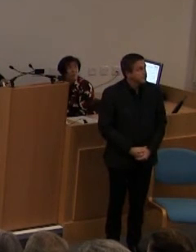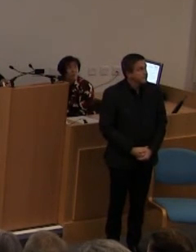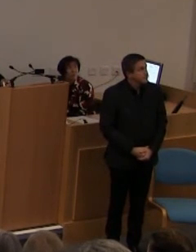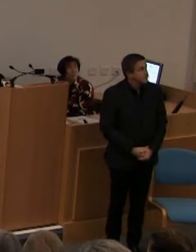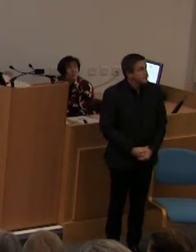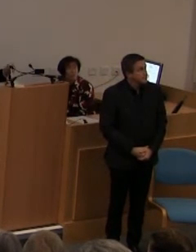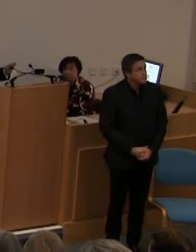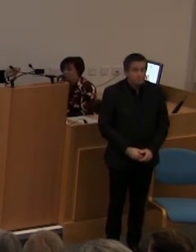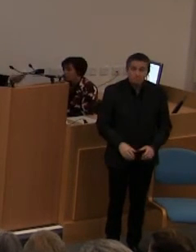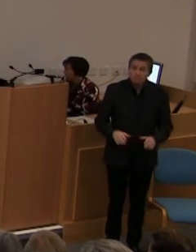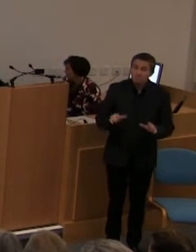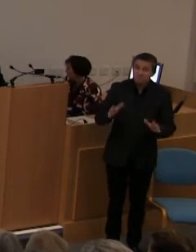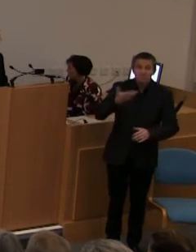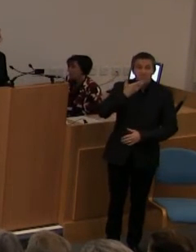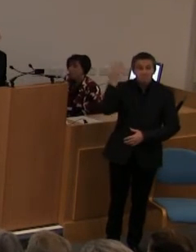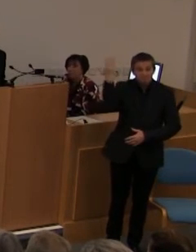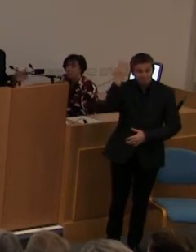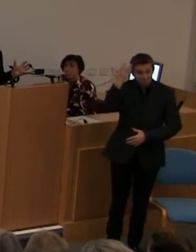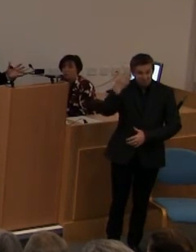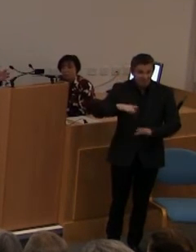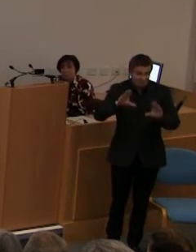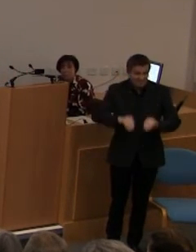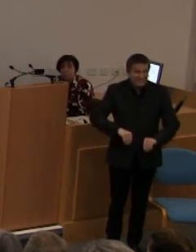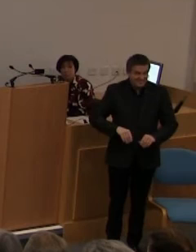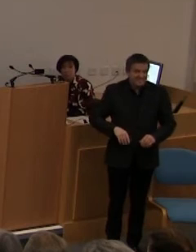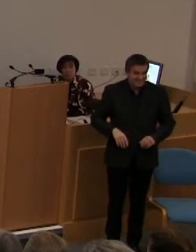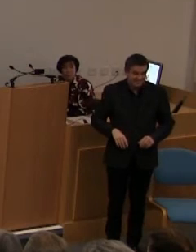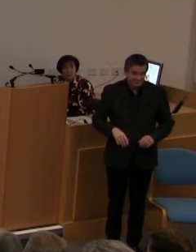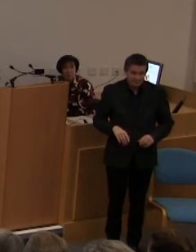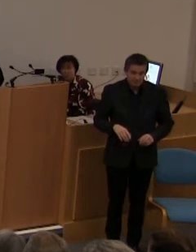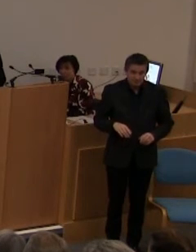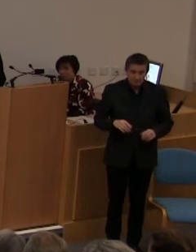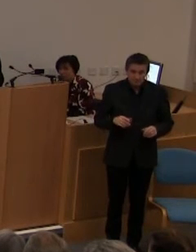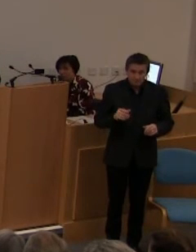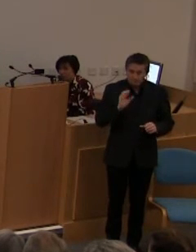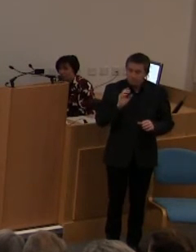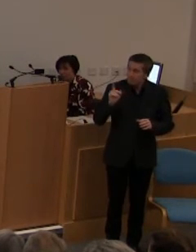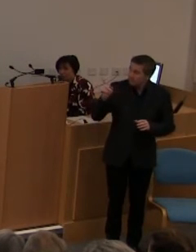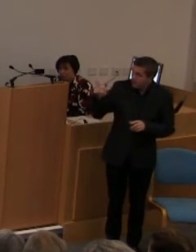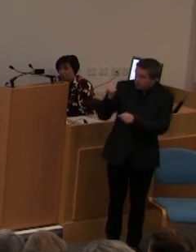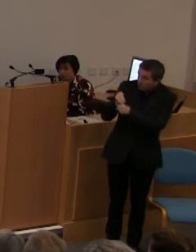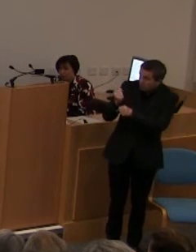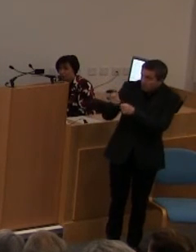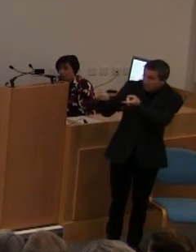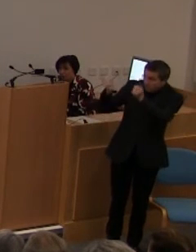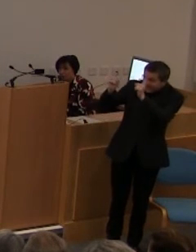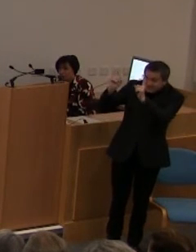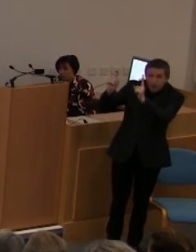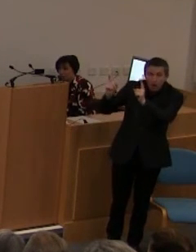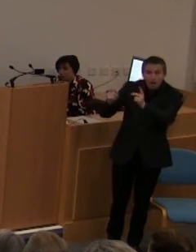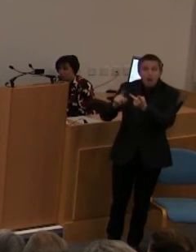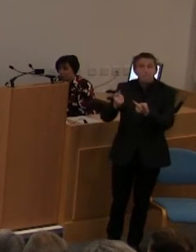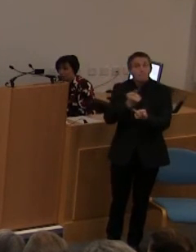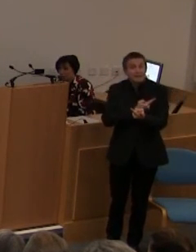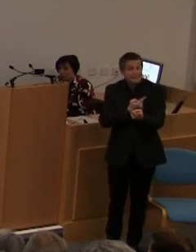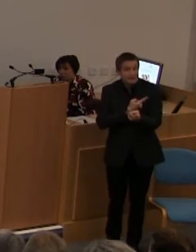So that's all I'm going to say. It was a very brief overview. The Minister, myself, would be delighted to hear your